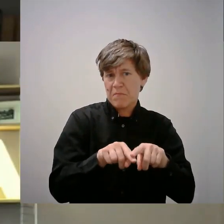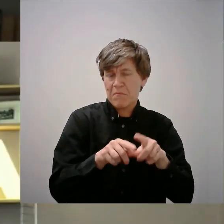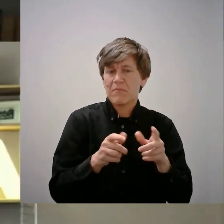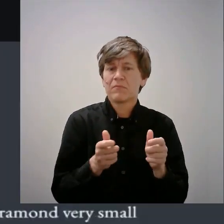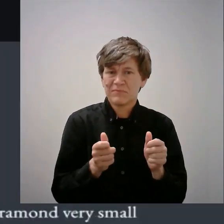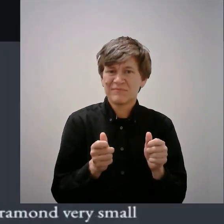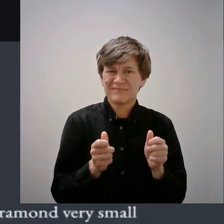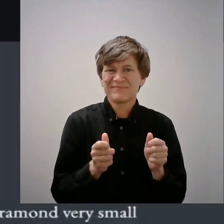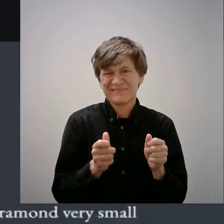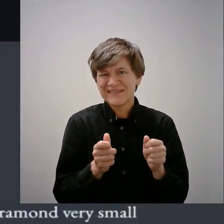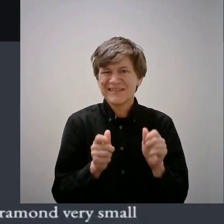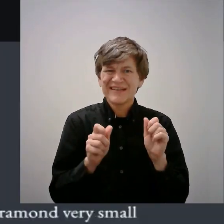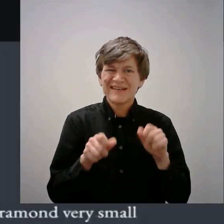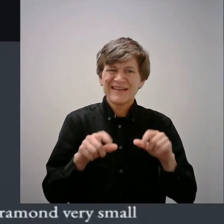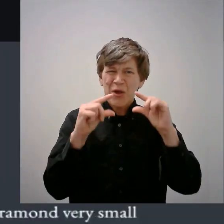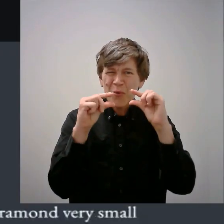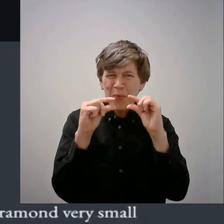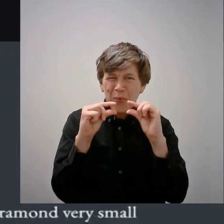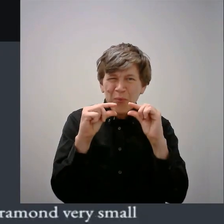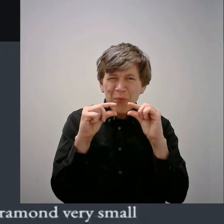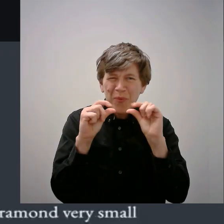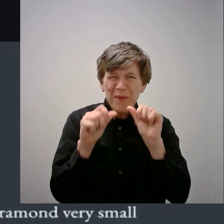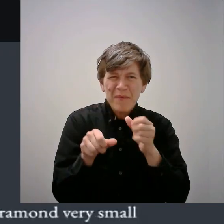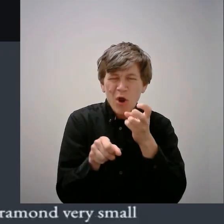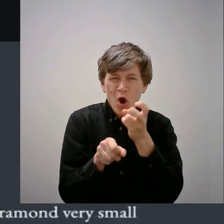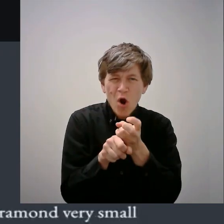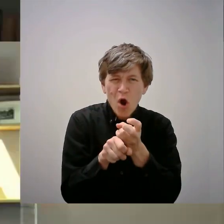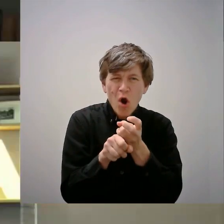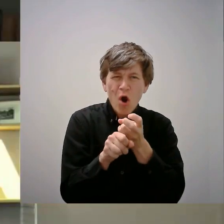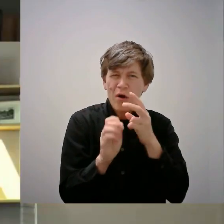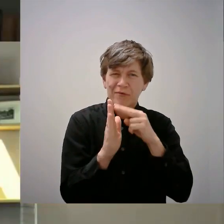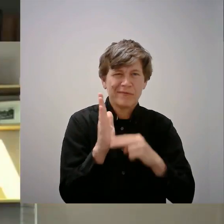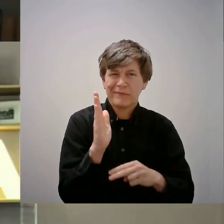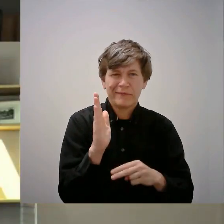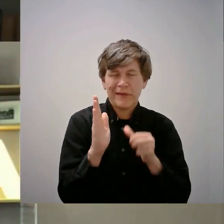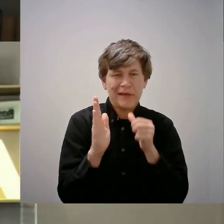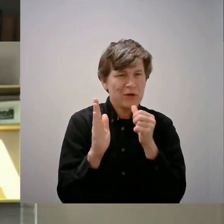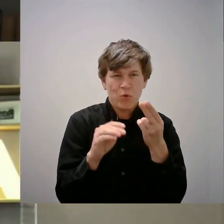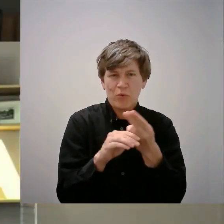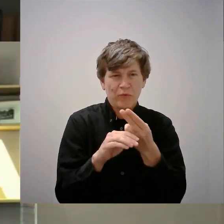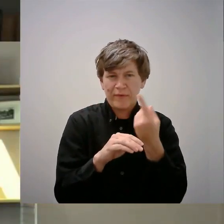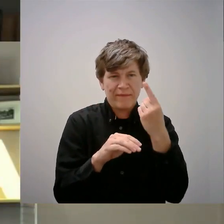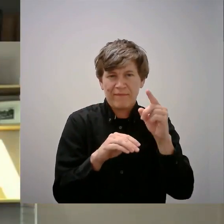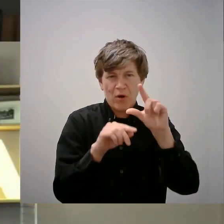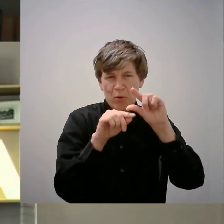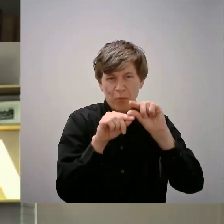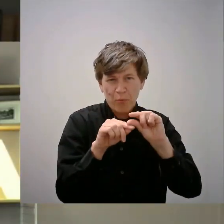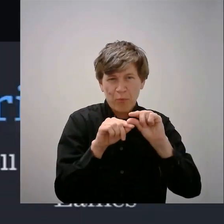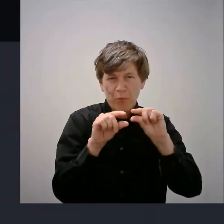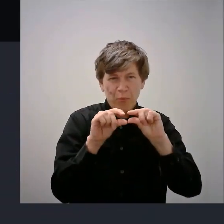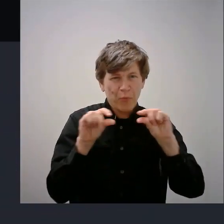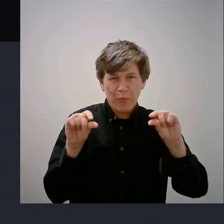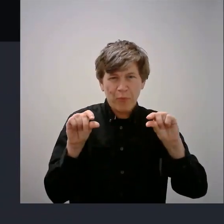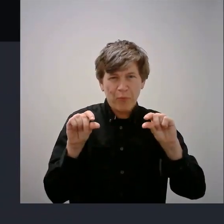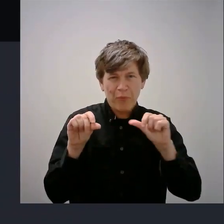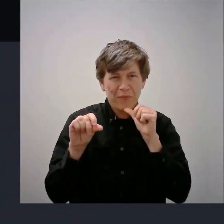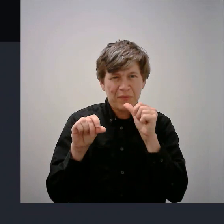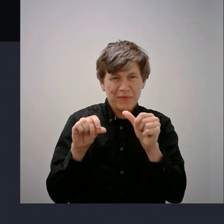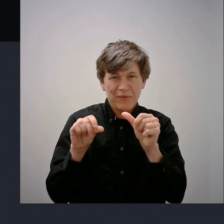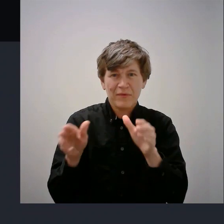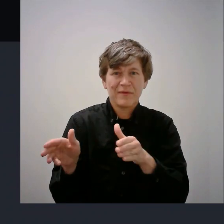bit clunky in the smaller sizes. Wouldn't suggest using it for this. And then we have